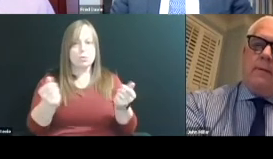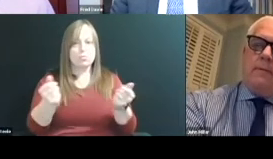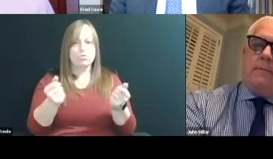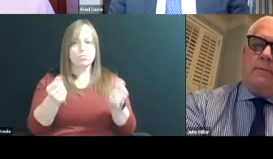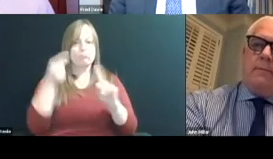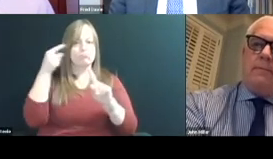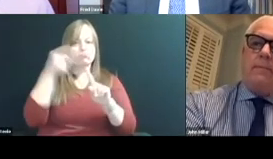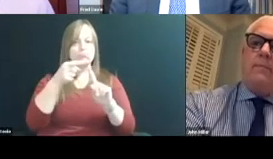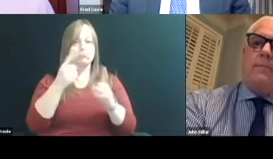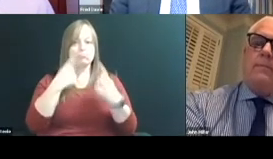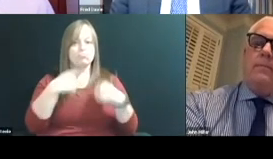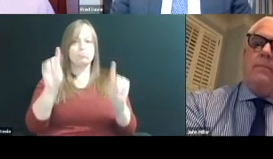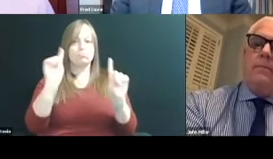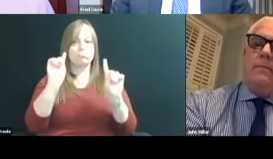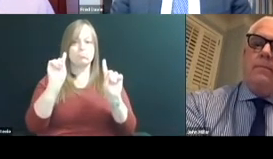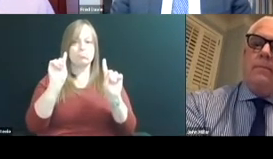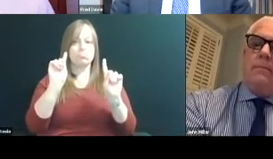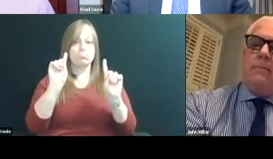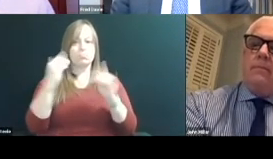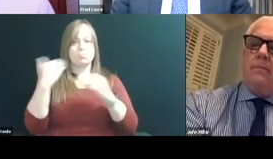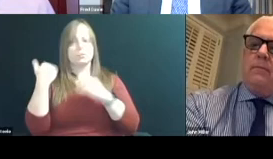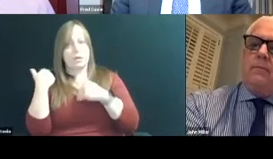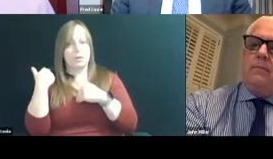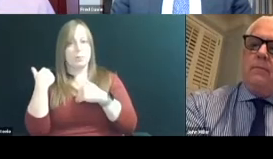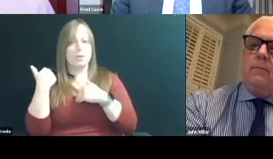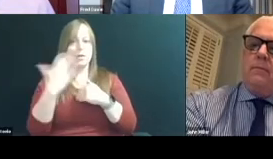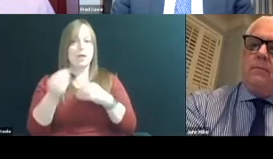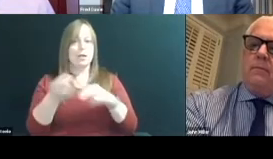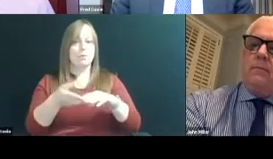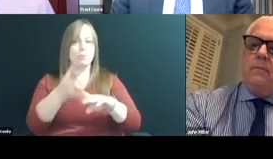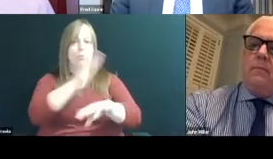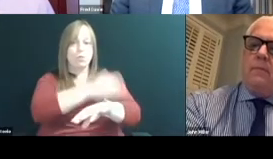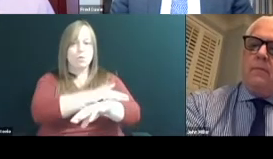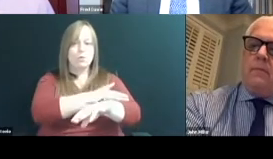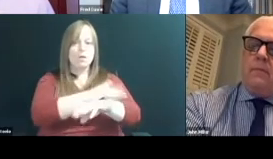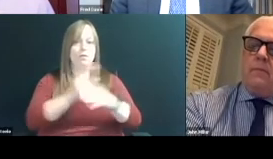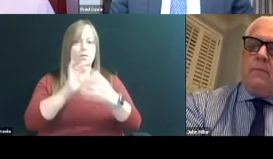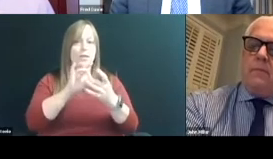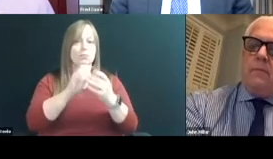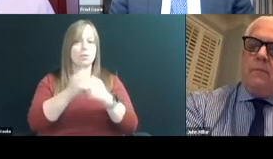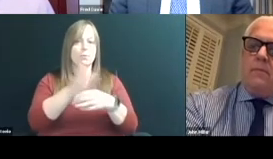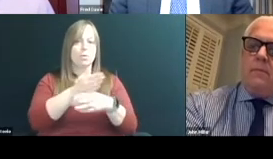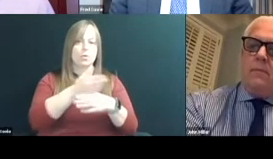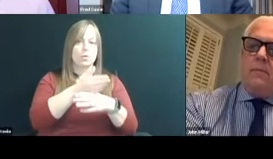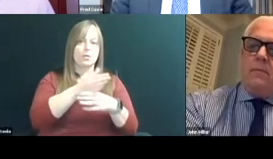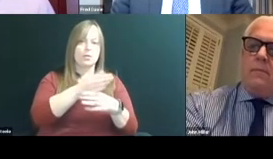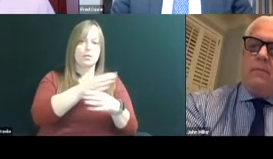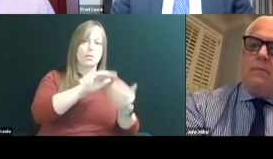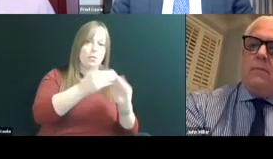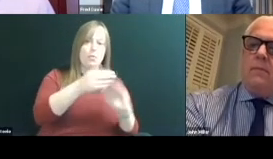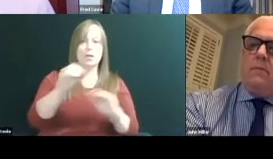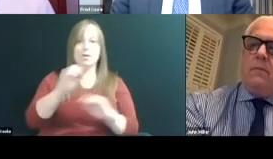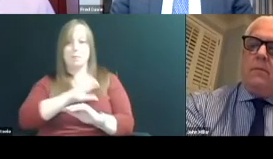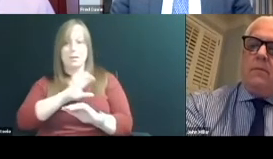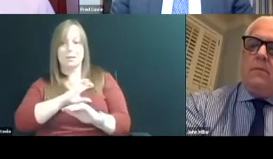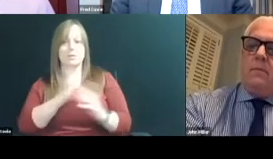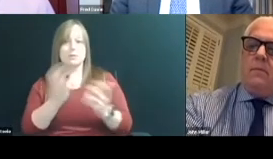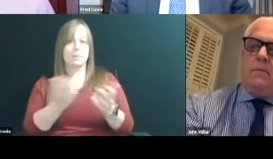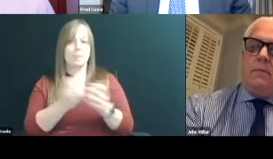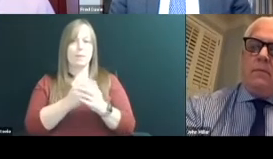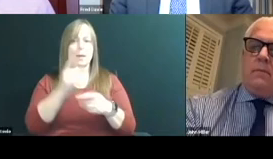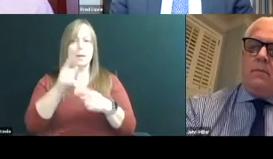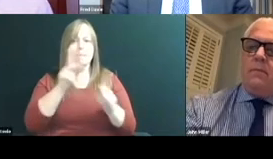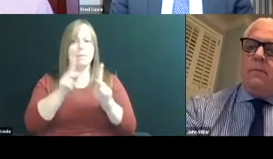to achieving this greater accountability and improving the relationship between the community and police.